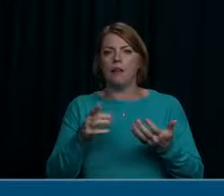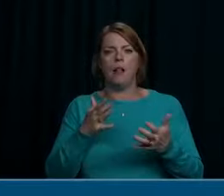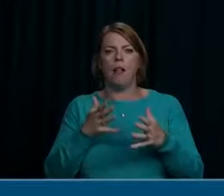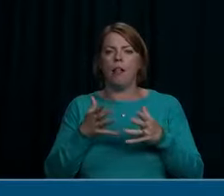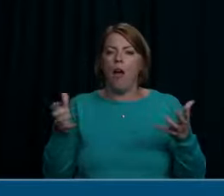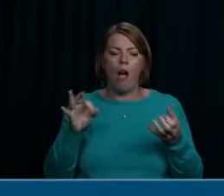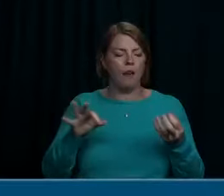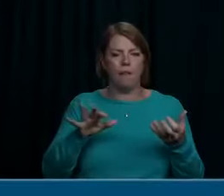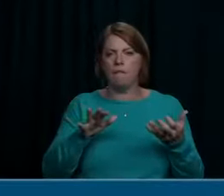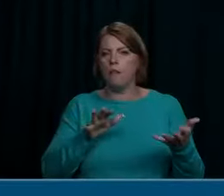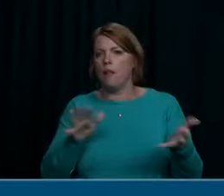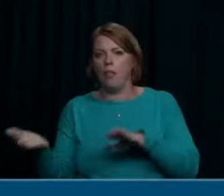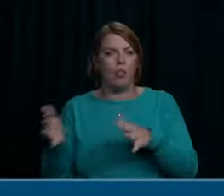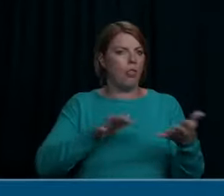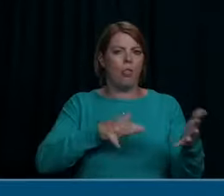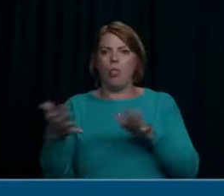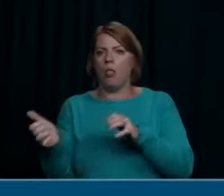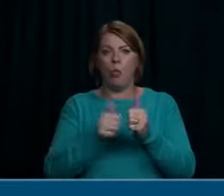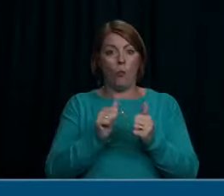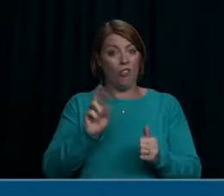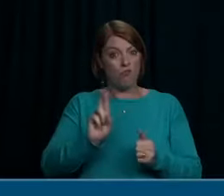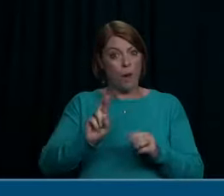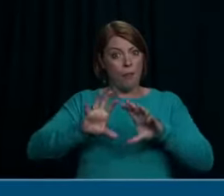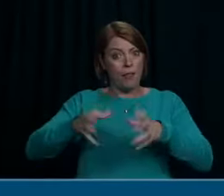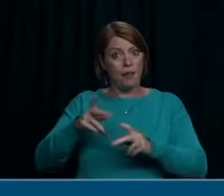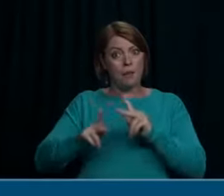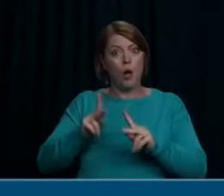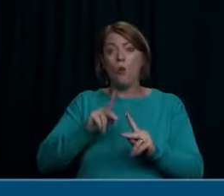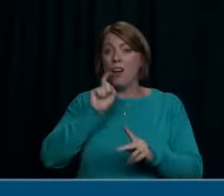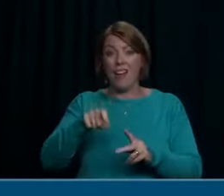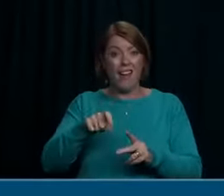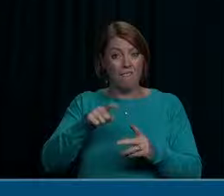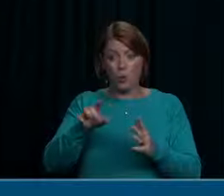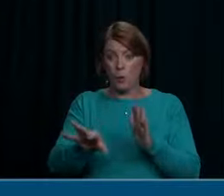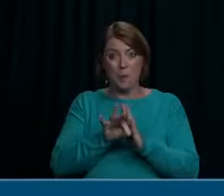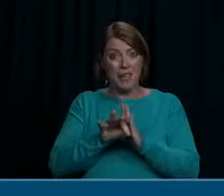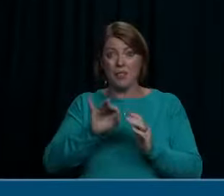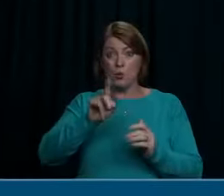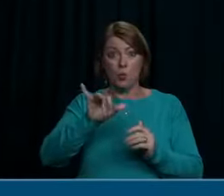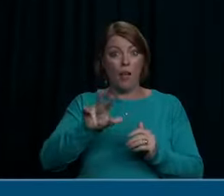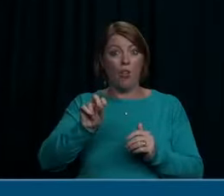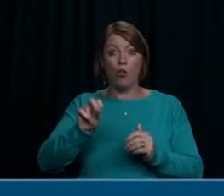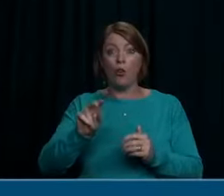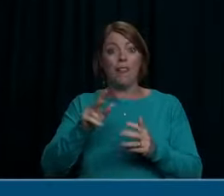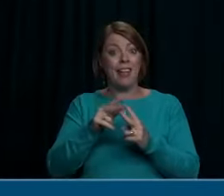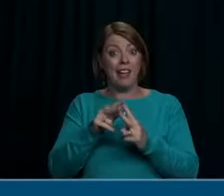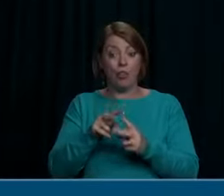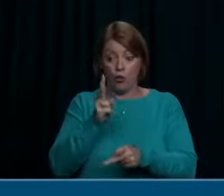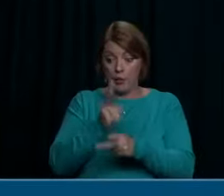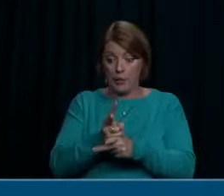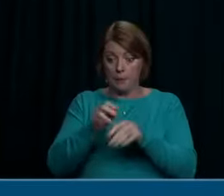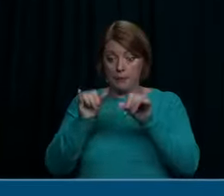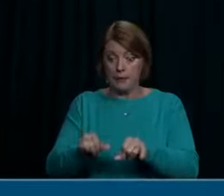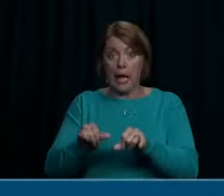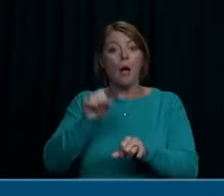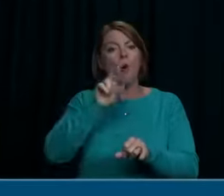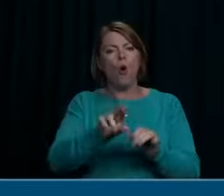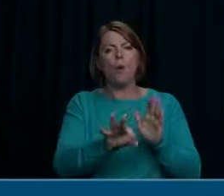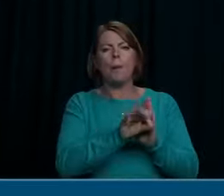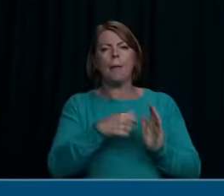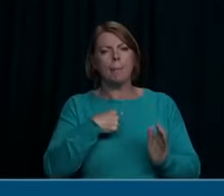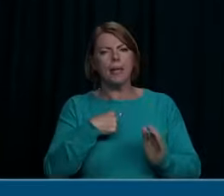got a choice come July 30th. You can either choose to keep things the way they are, or you can choose to elect me, and